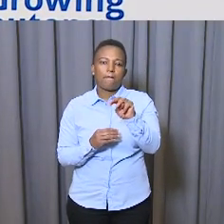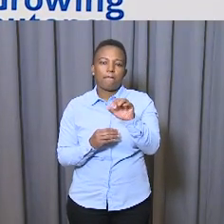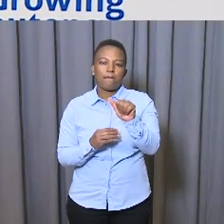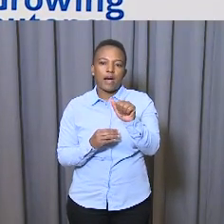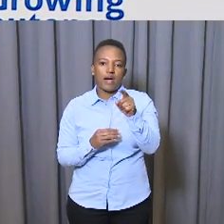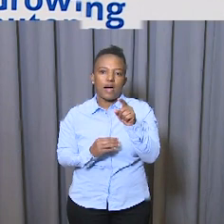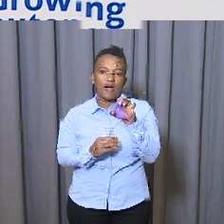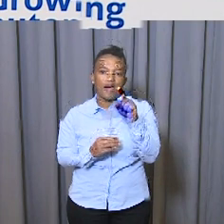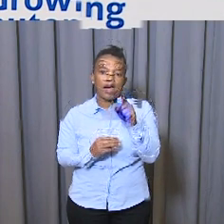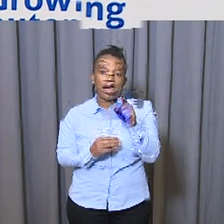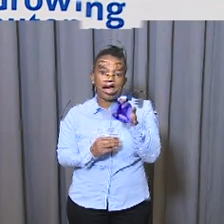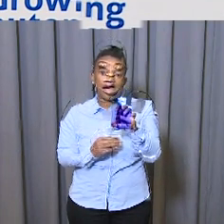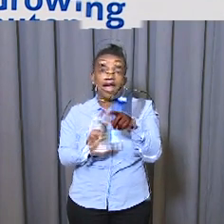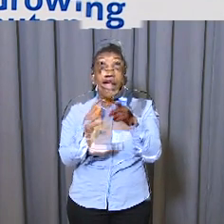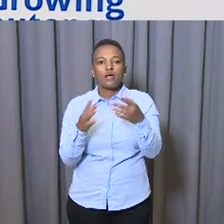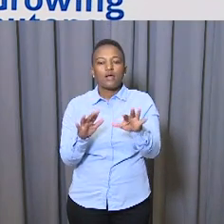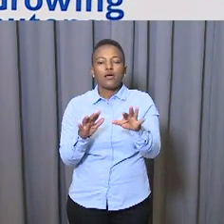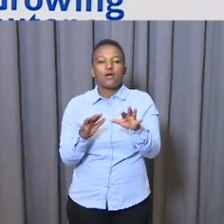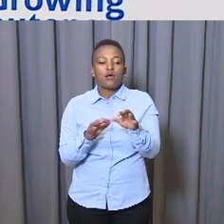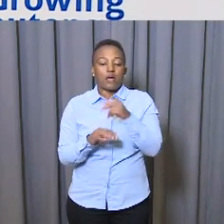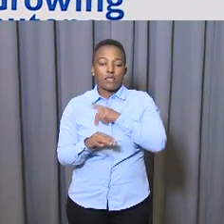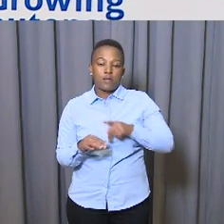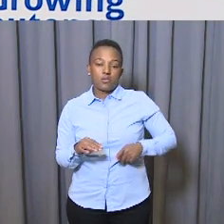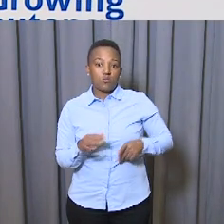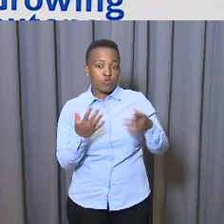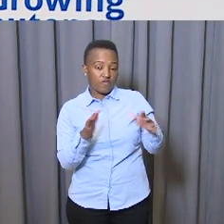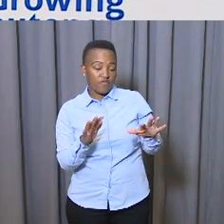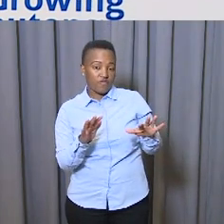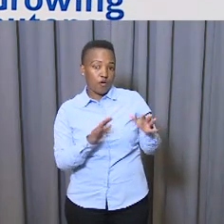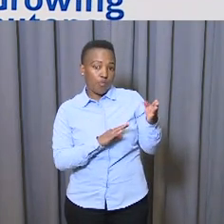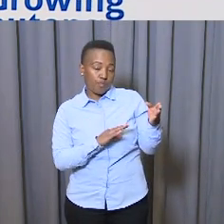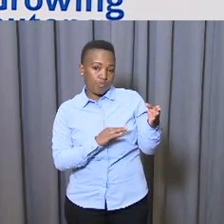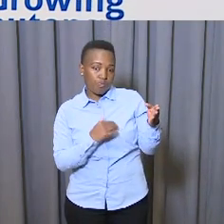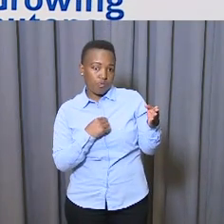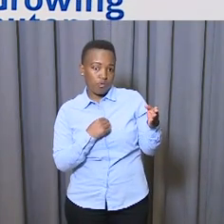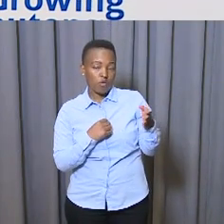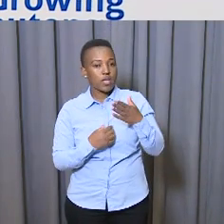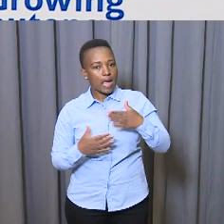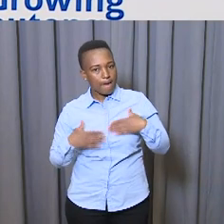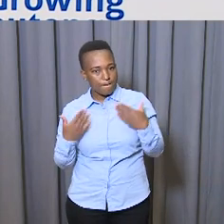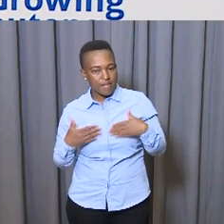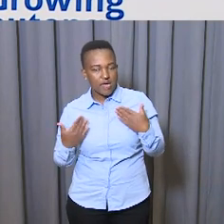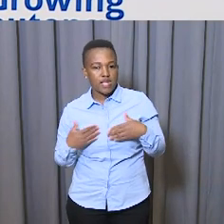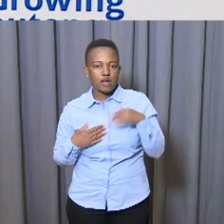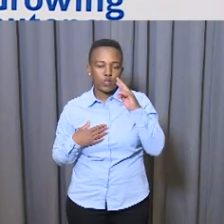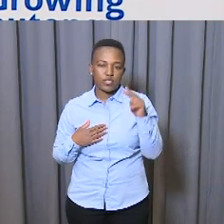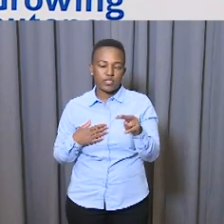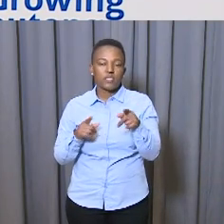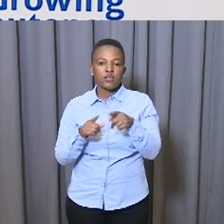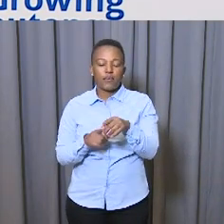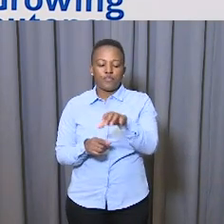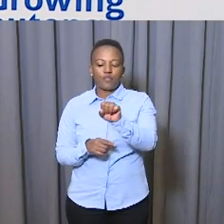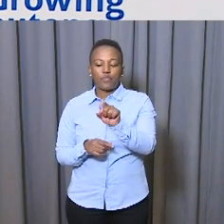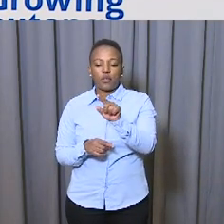was actually seen, and the, you know, the president was actually happy with it. In Steve Biko